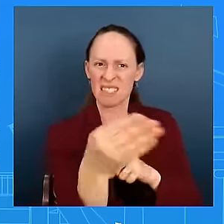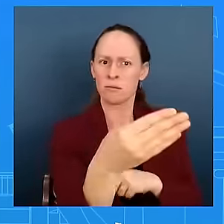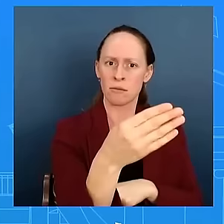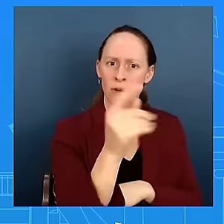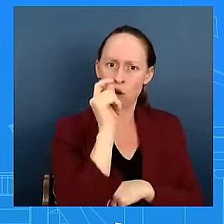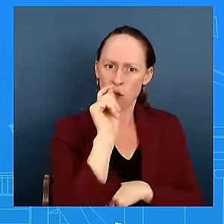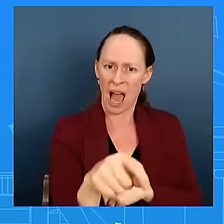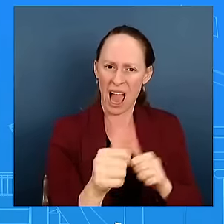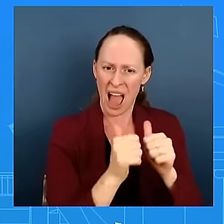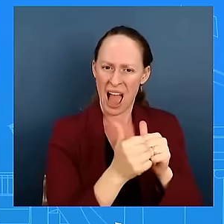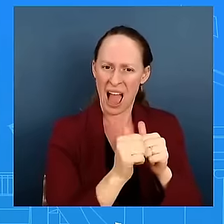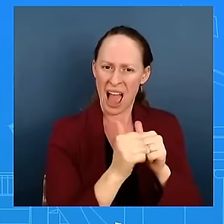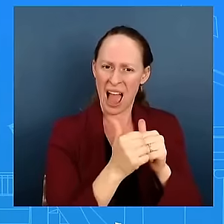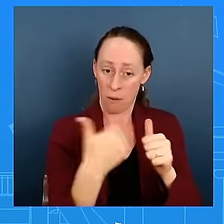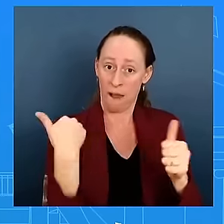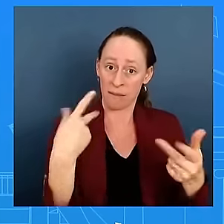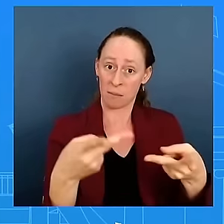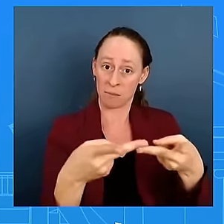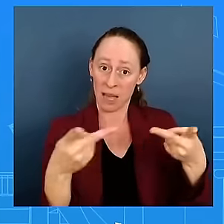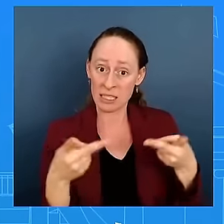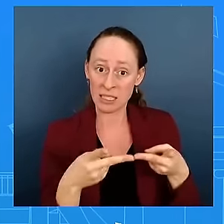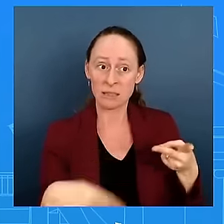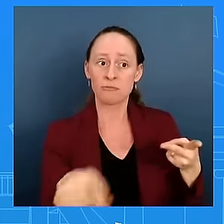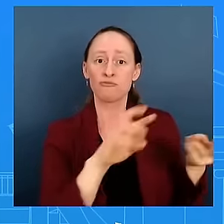coordination. Yeah, I mean,